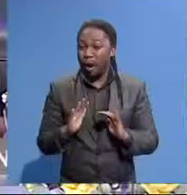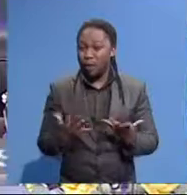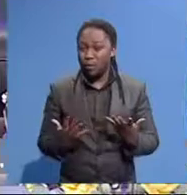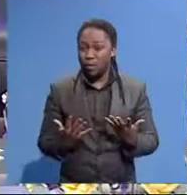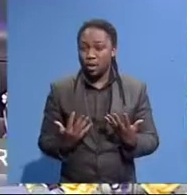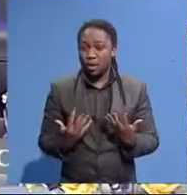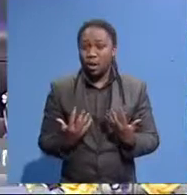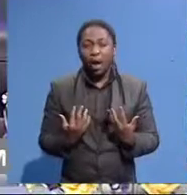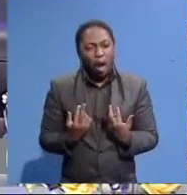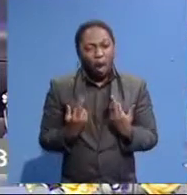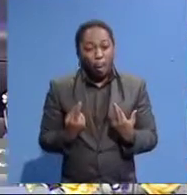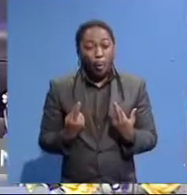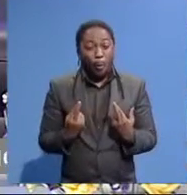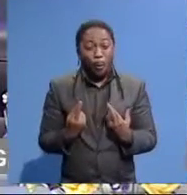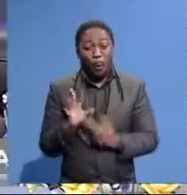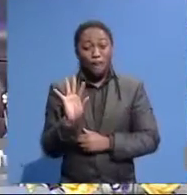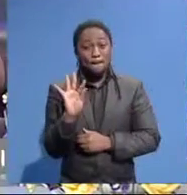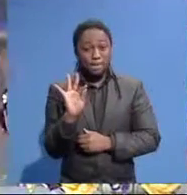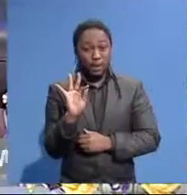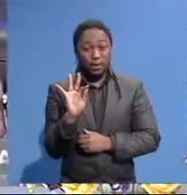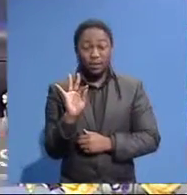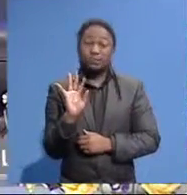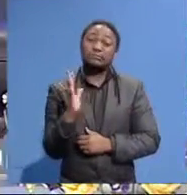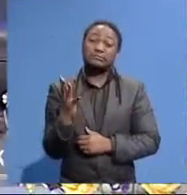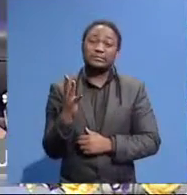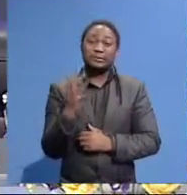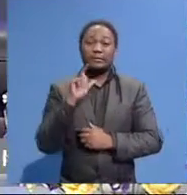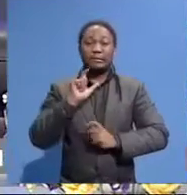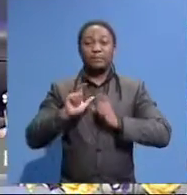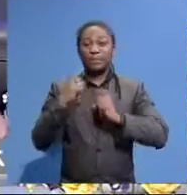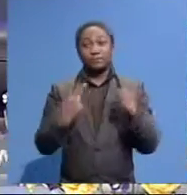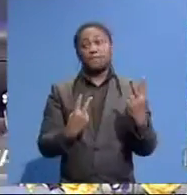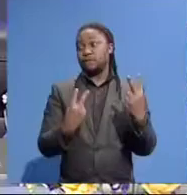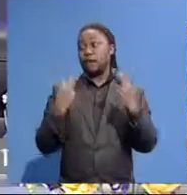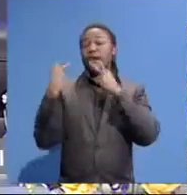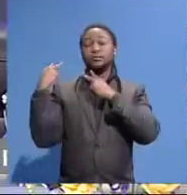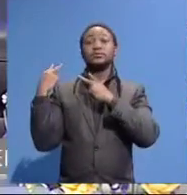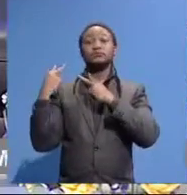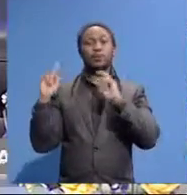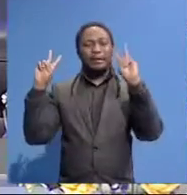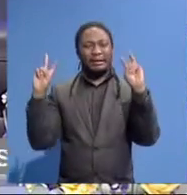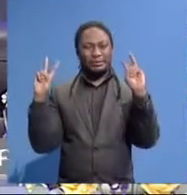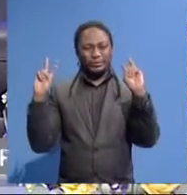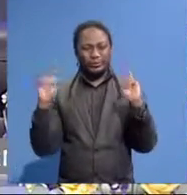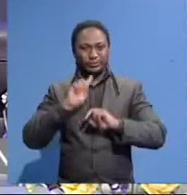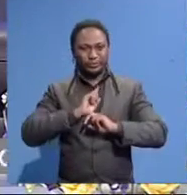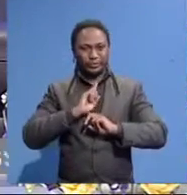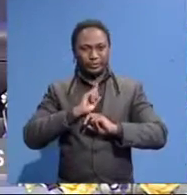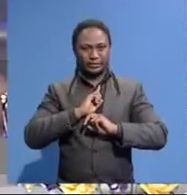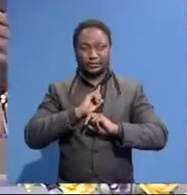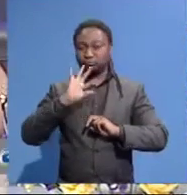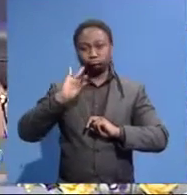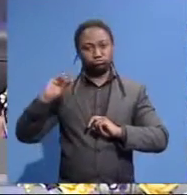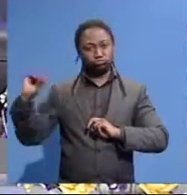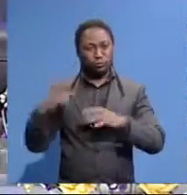this coming together of South Africans to reflect on issues, various issues. I mean, a lot has come up in the last few days. I really hope that